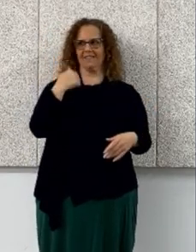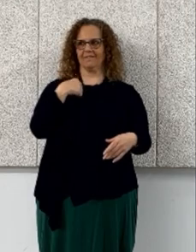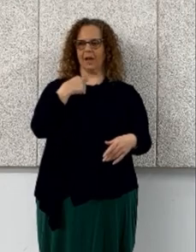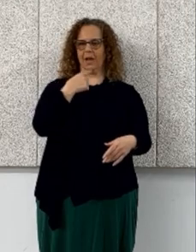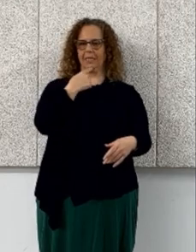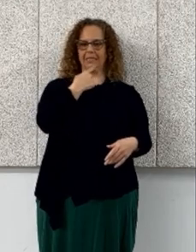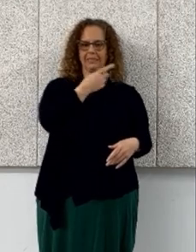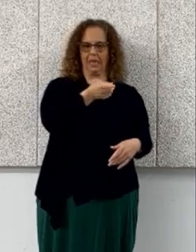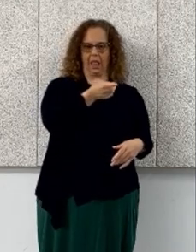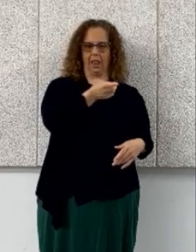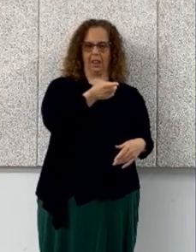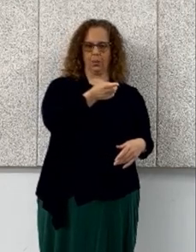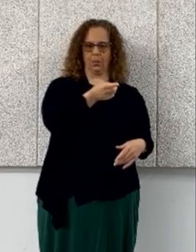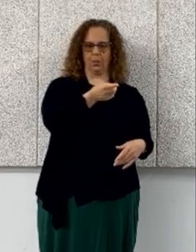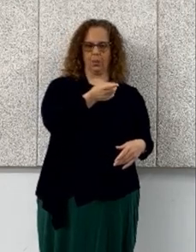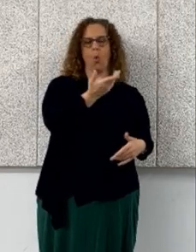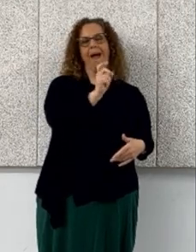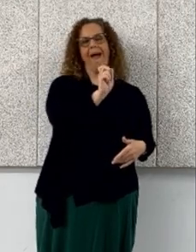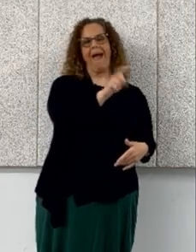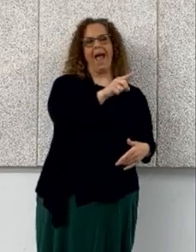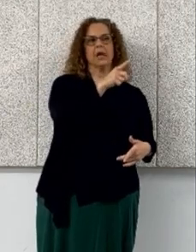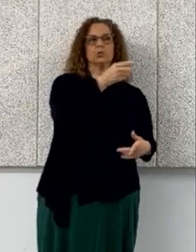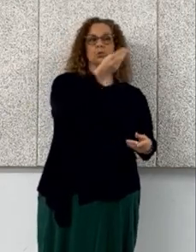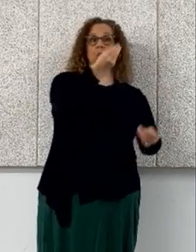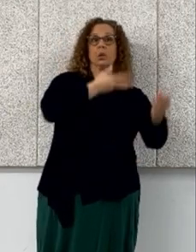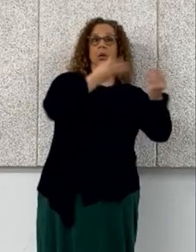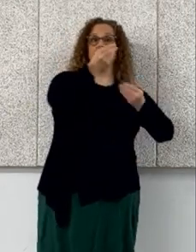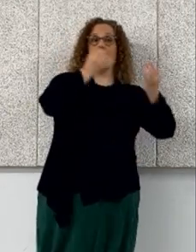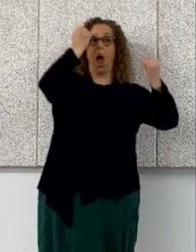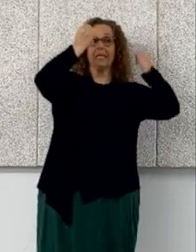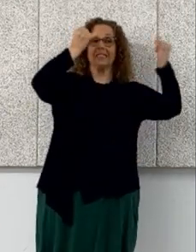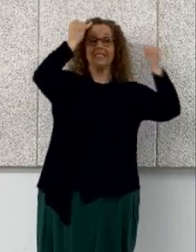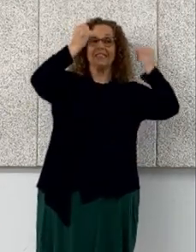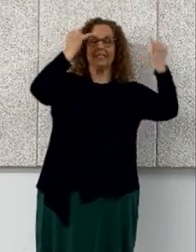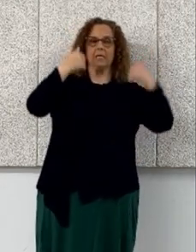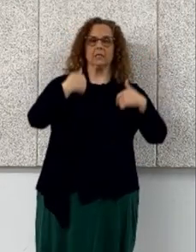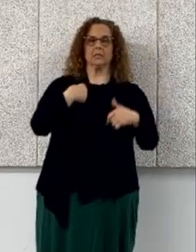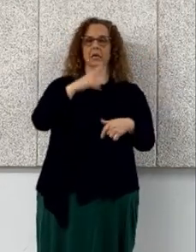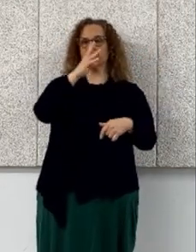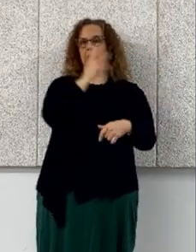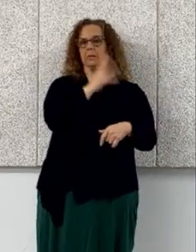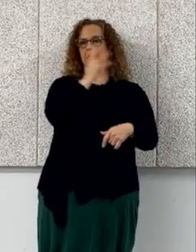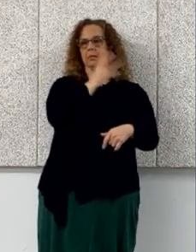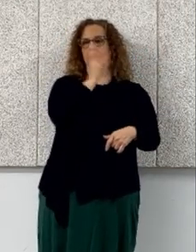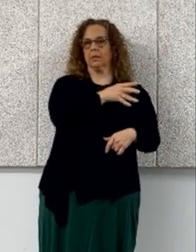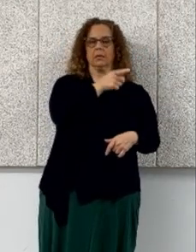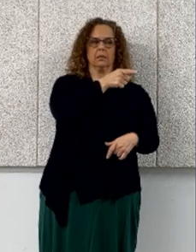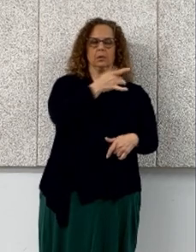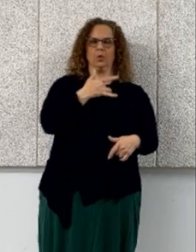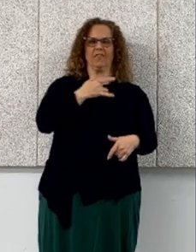don't listen to you anytime, you're just gonna feel crappy about yeah. it. Mm-hmm. So yeah, I 100% agree.